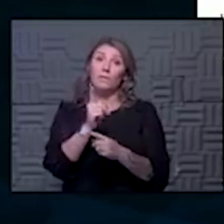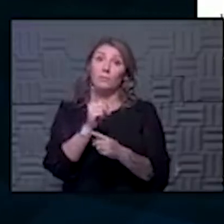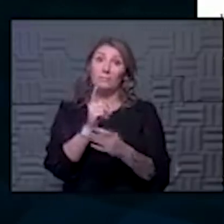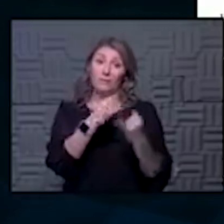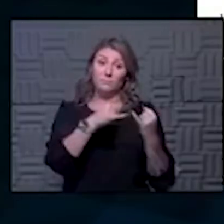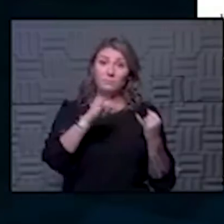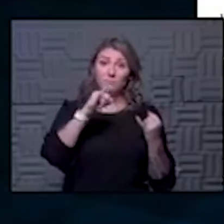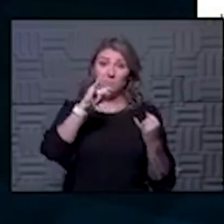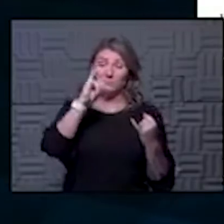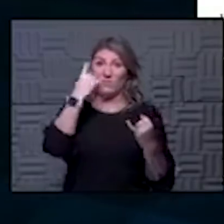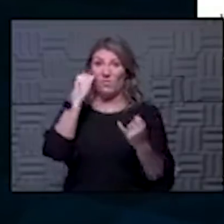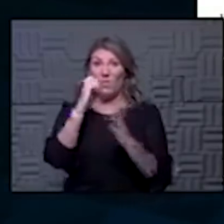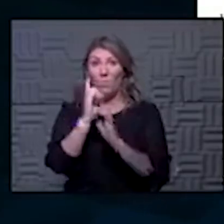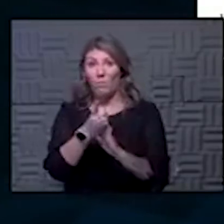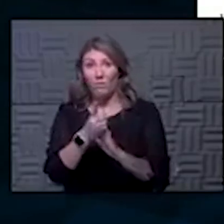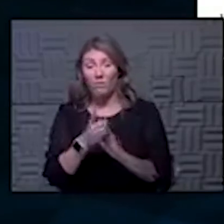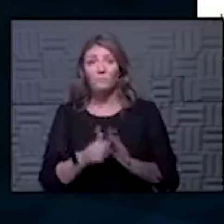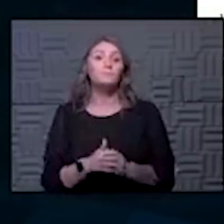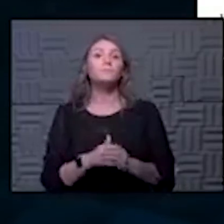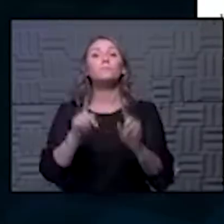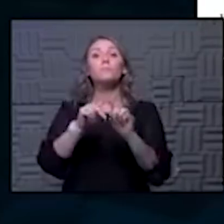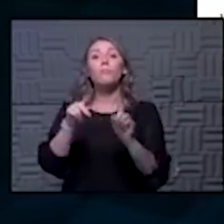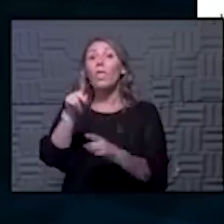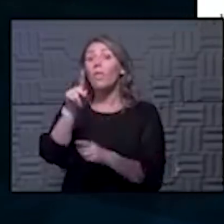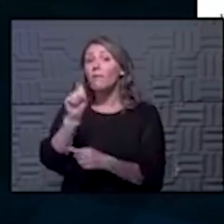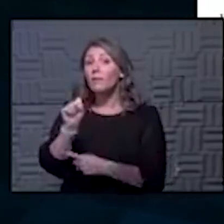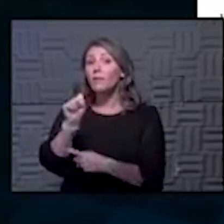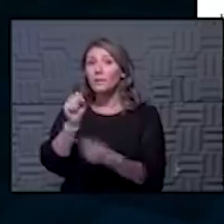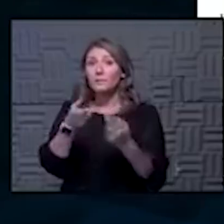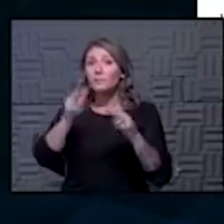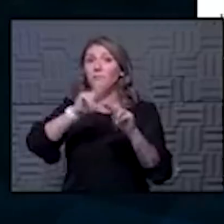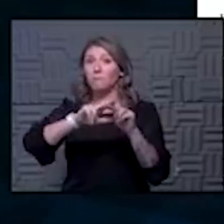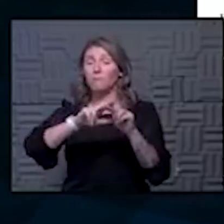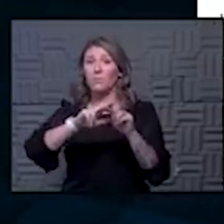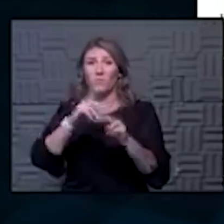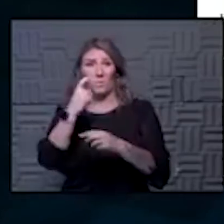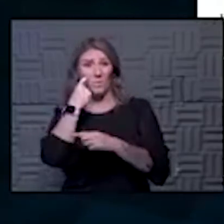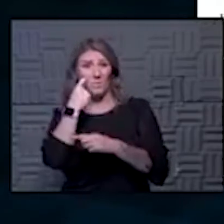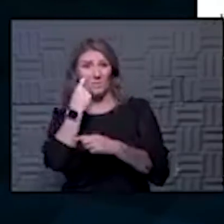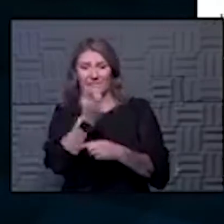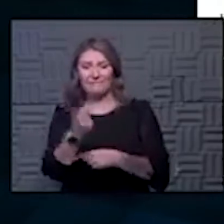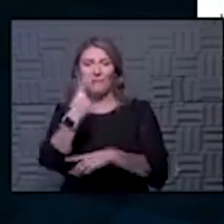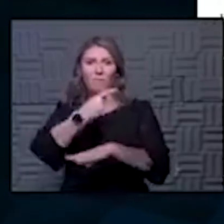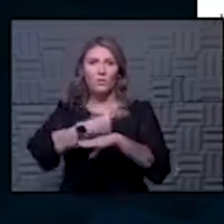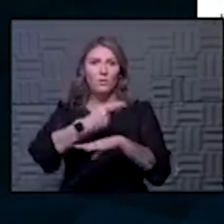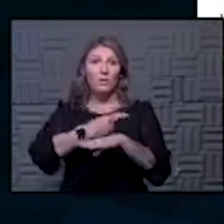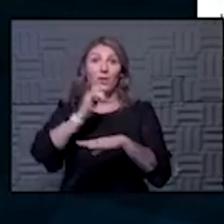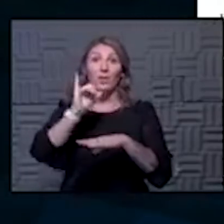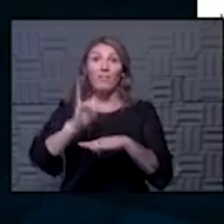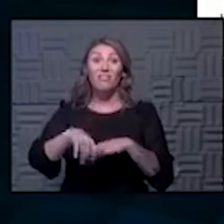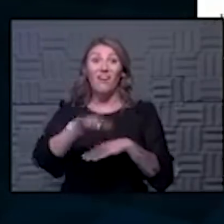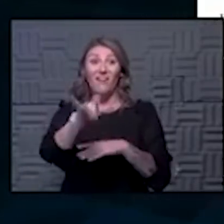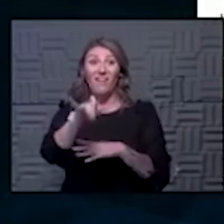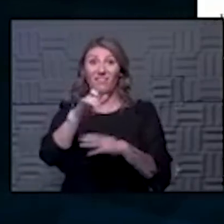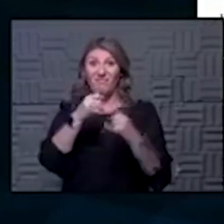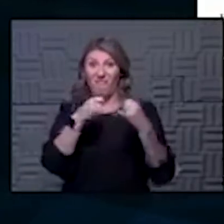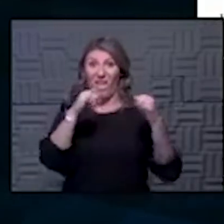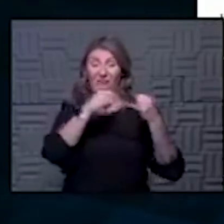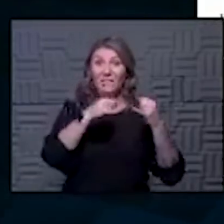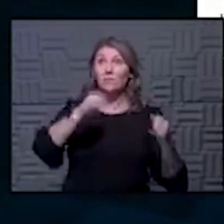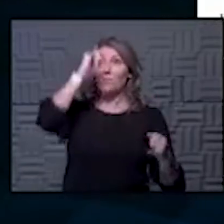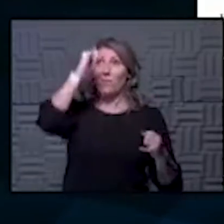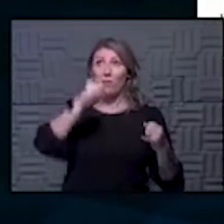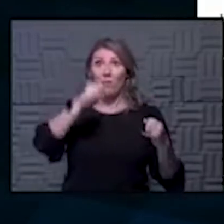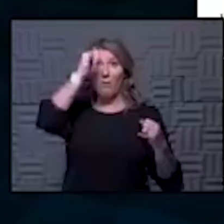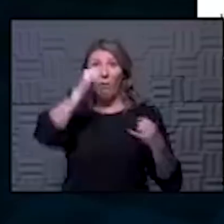for a while, but the Kansas increase in the past several days, that line is nearly vertical.